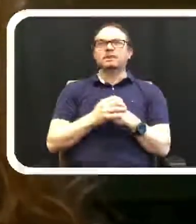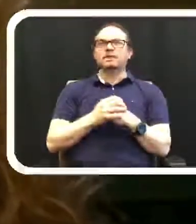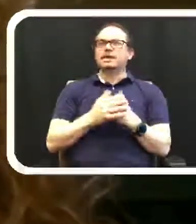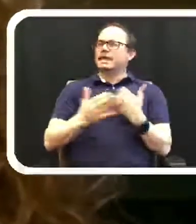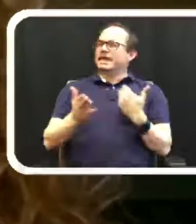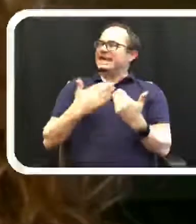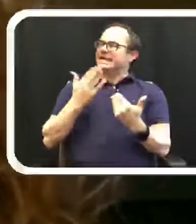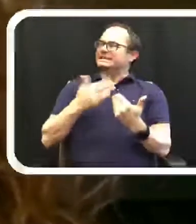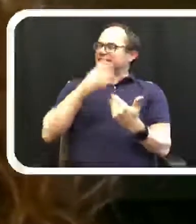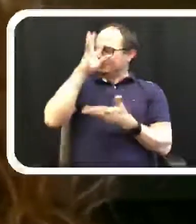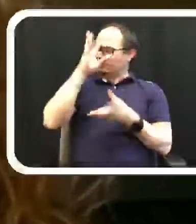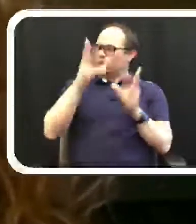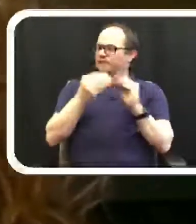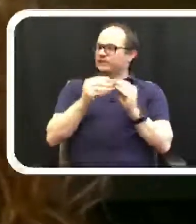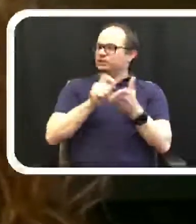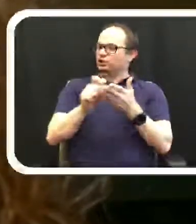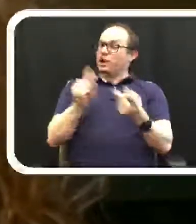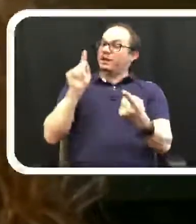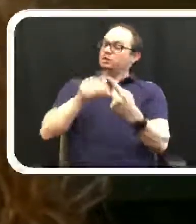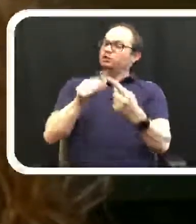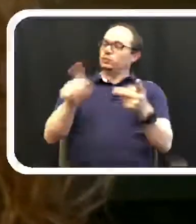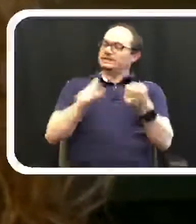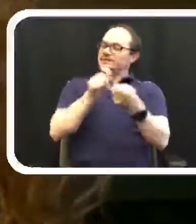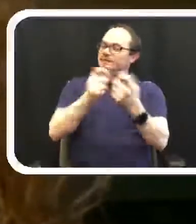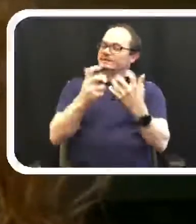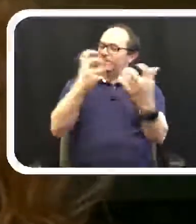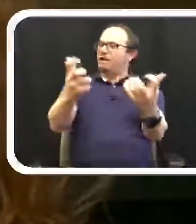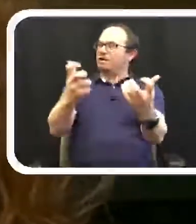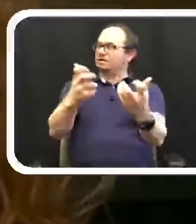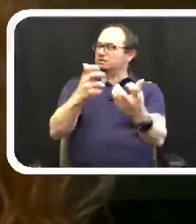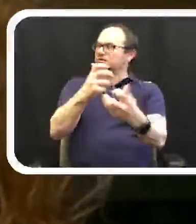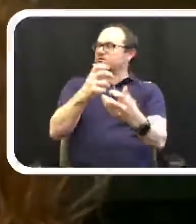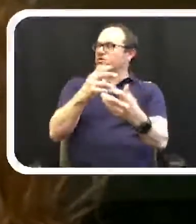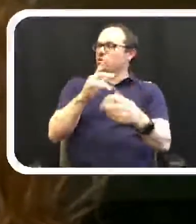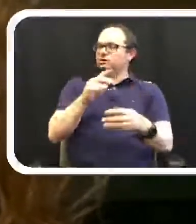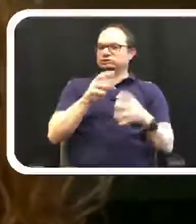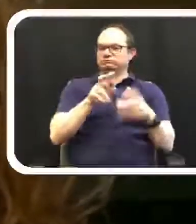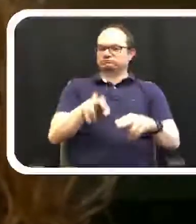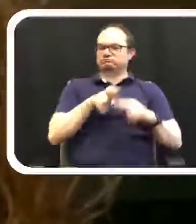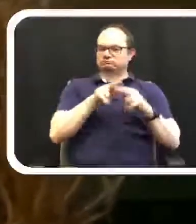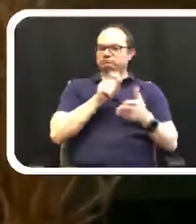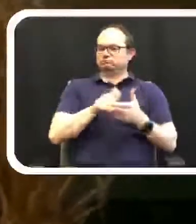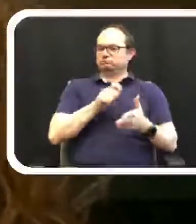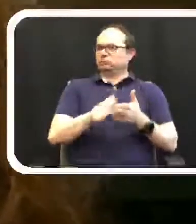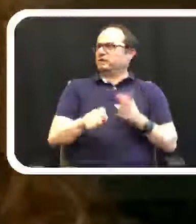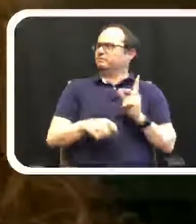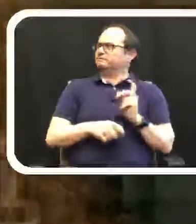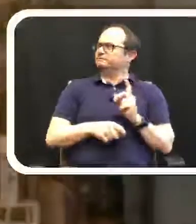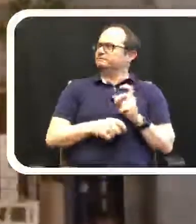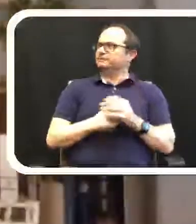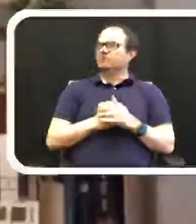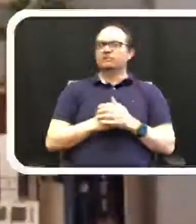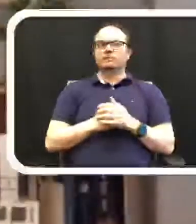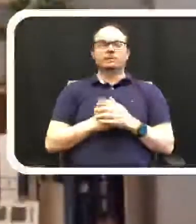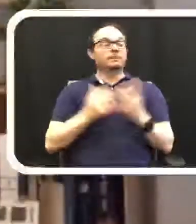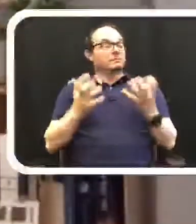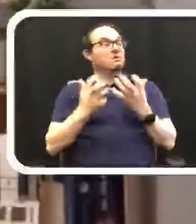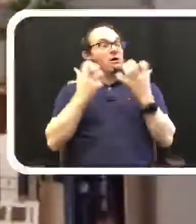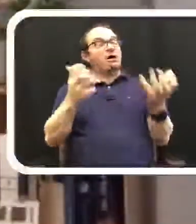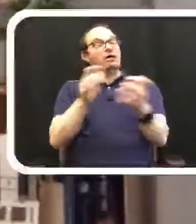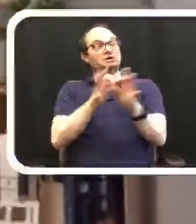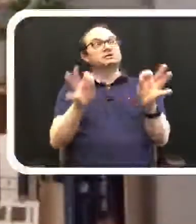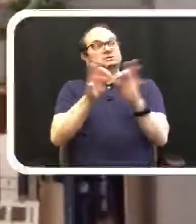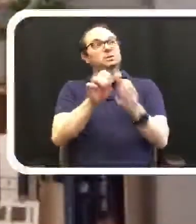easier to pretend that you're writing to someone instead of just sitting down and writing? I mean, audience is really